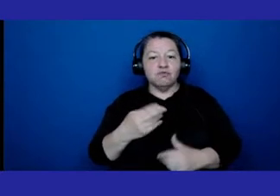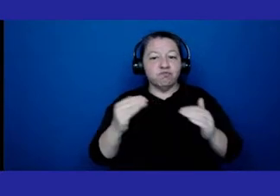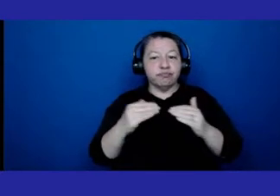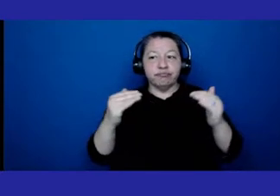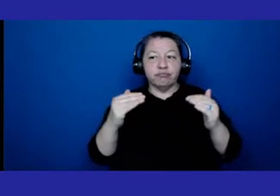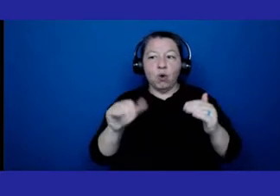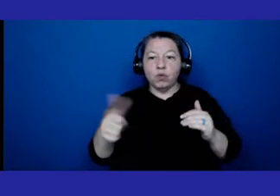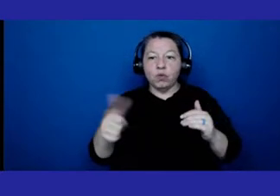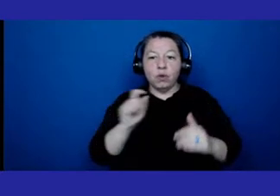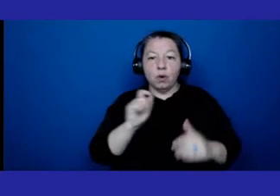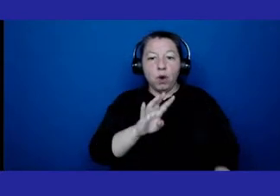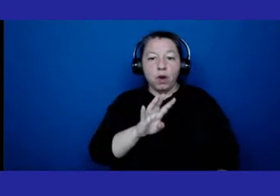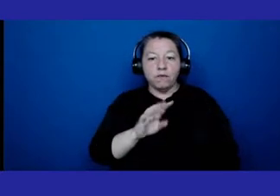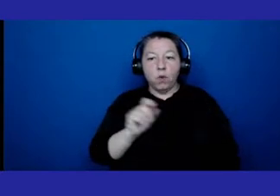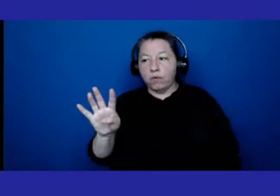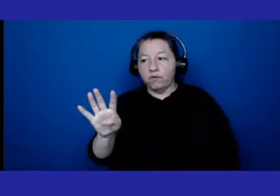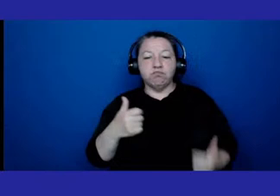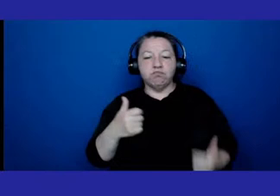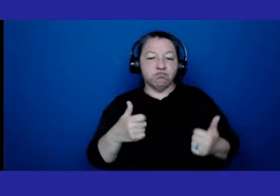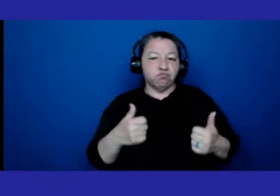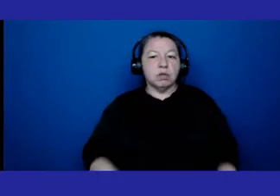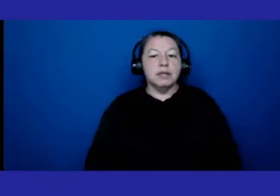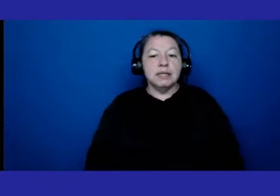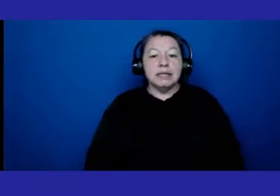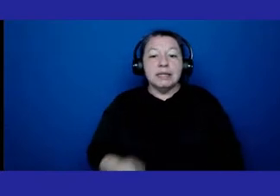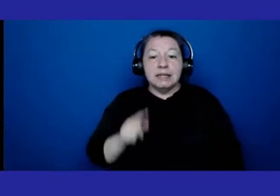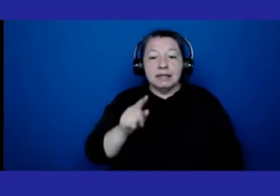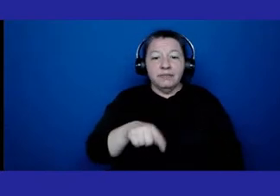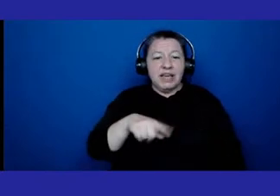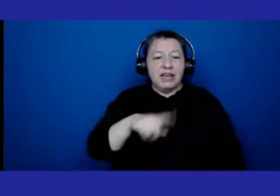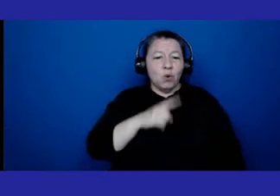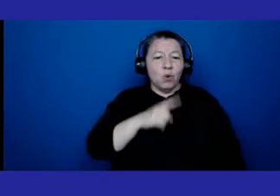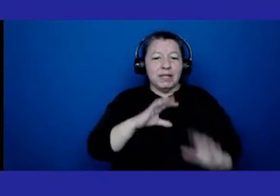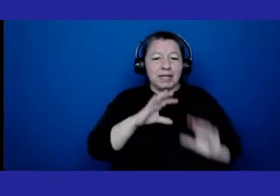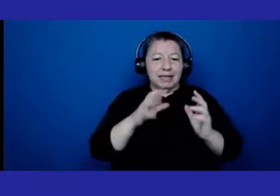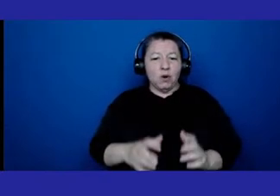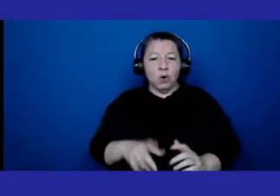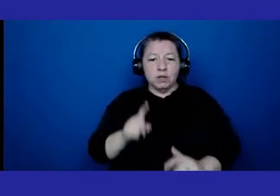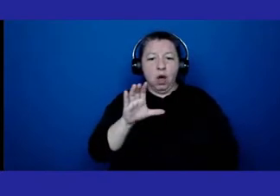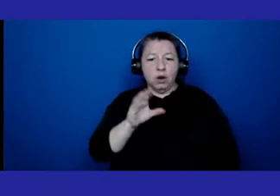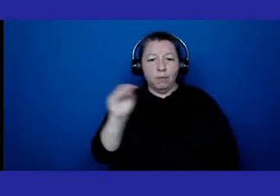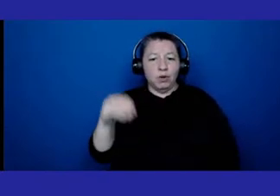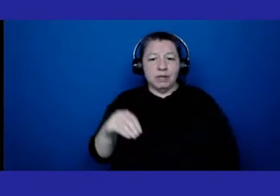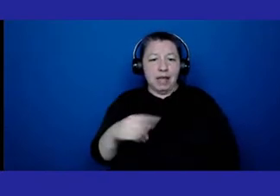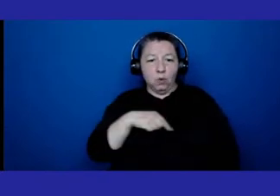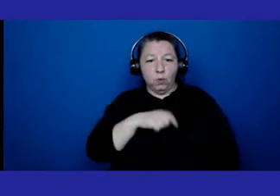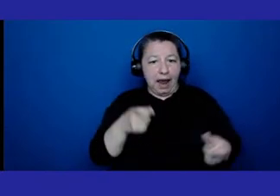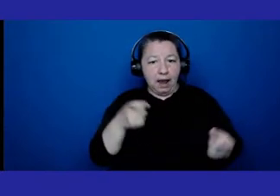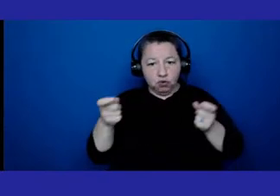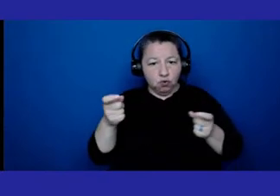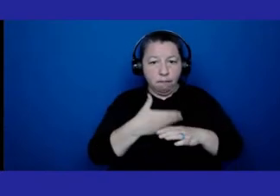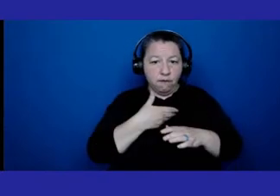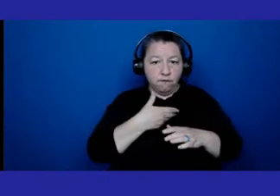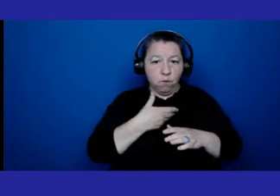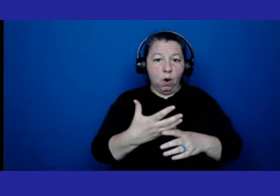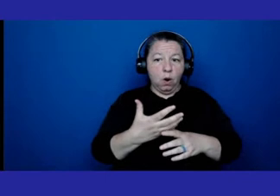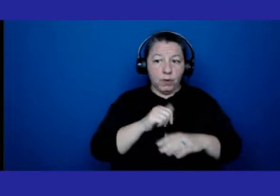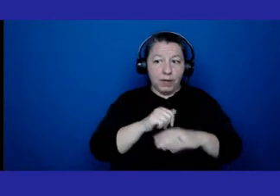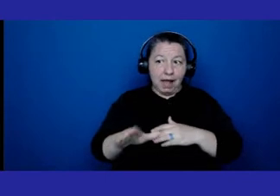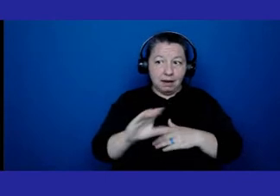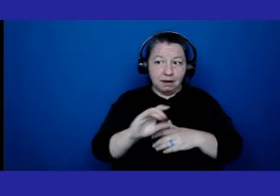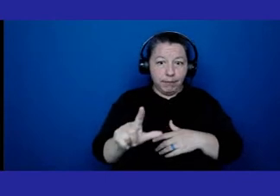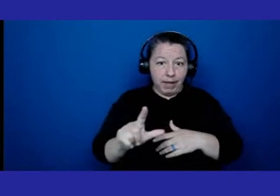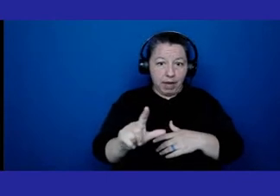to 0.4. So these are really the categories that are 100% within our control. That's before we get that bill out the door